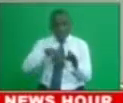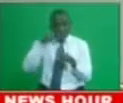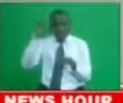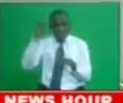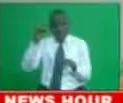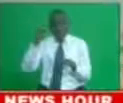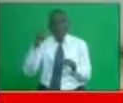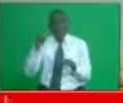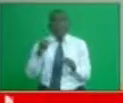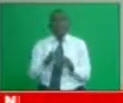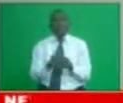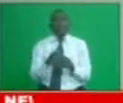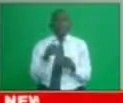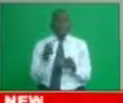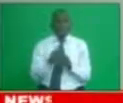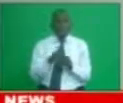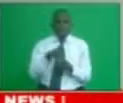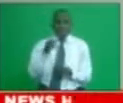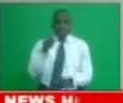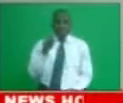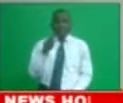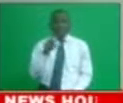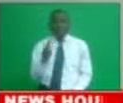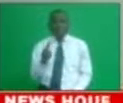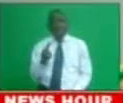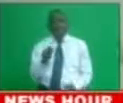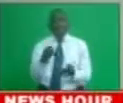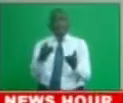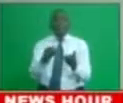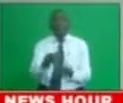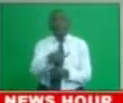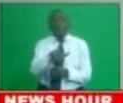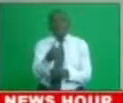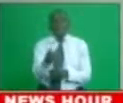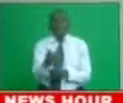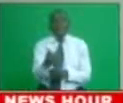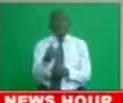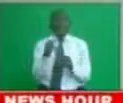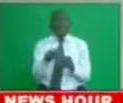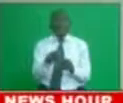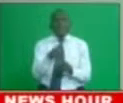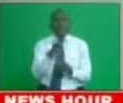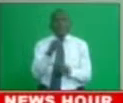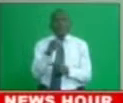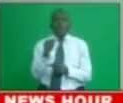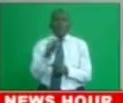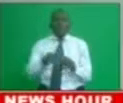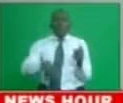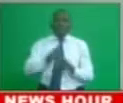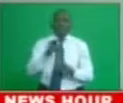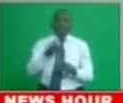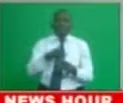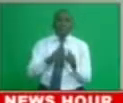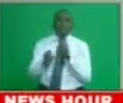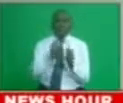chairmanship slot of the party, David Apesera, wants another aspirant, Bernard Mona, disqualified from the